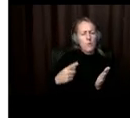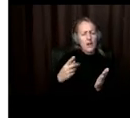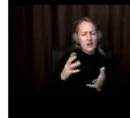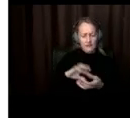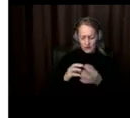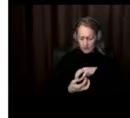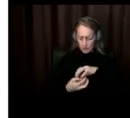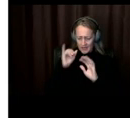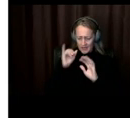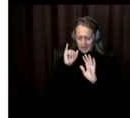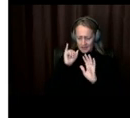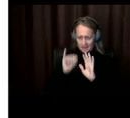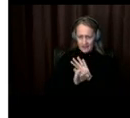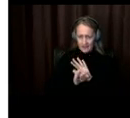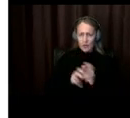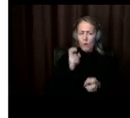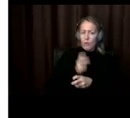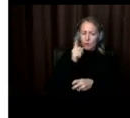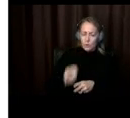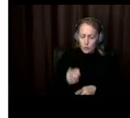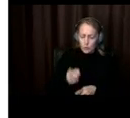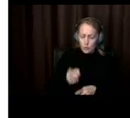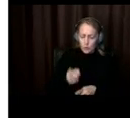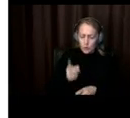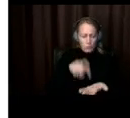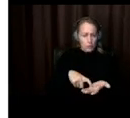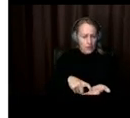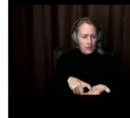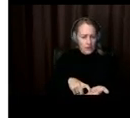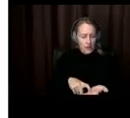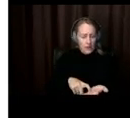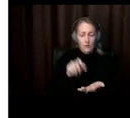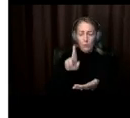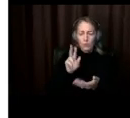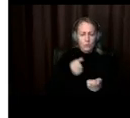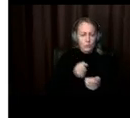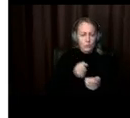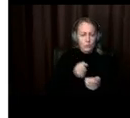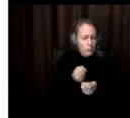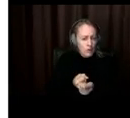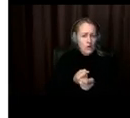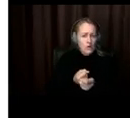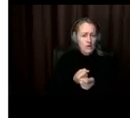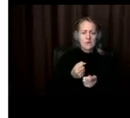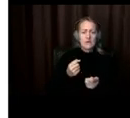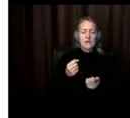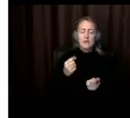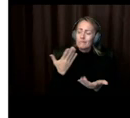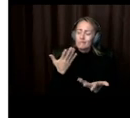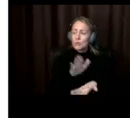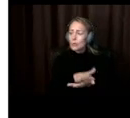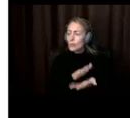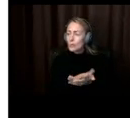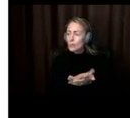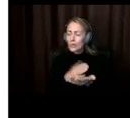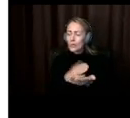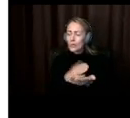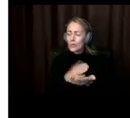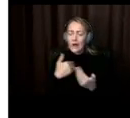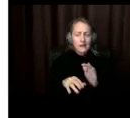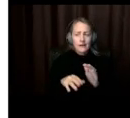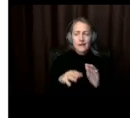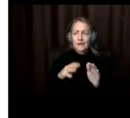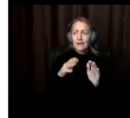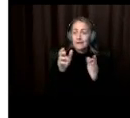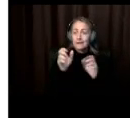students, right? We all have our own identities. The school system has an identity. Your building has an identity. But what are ones